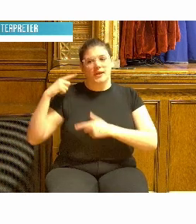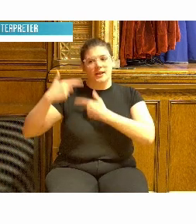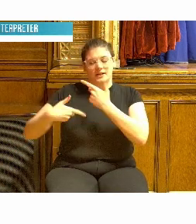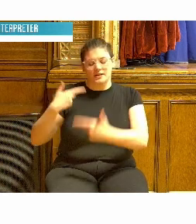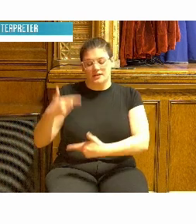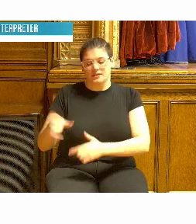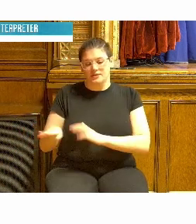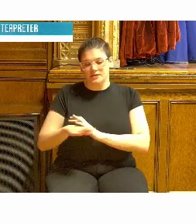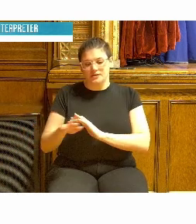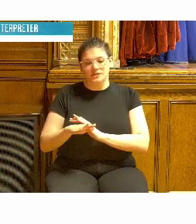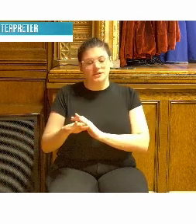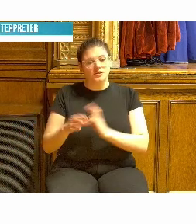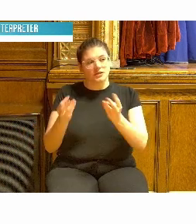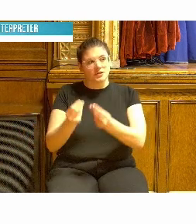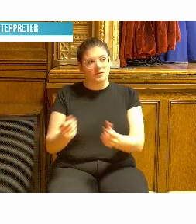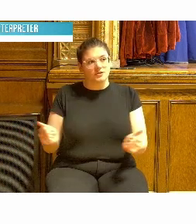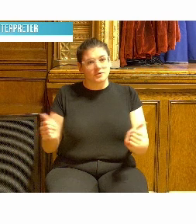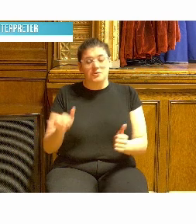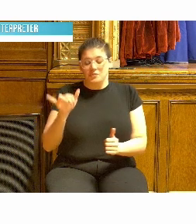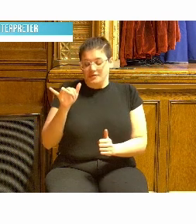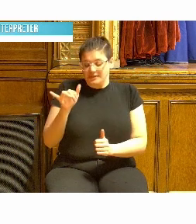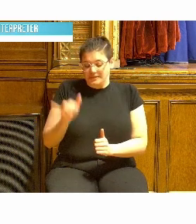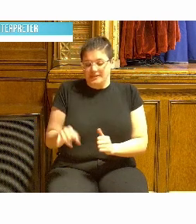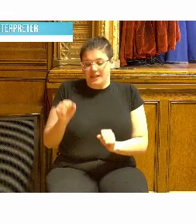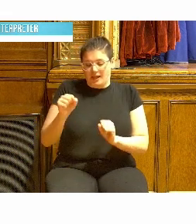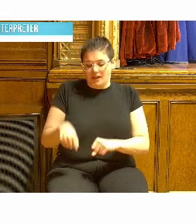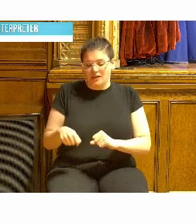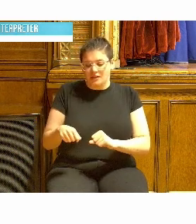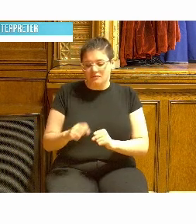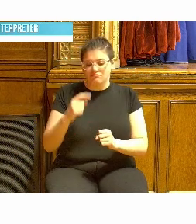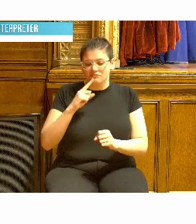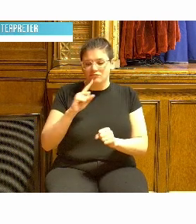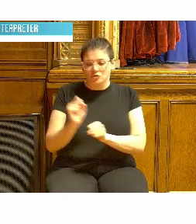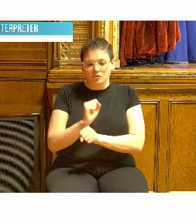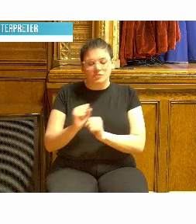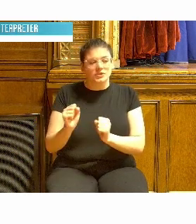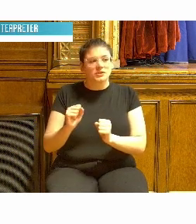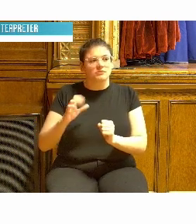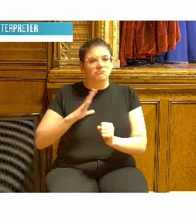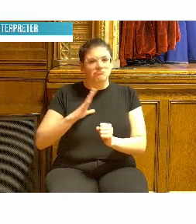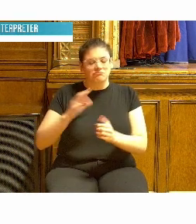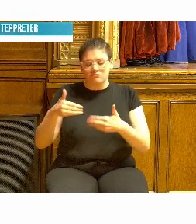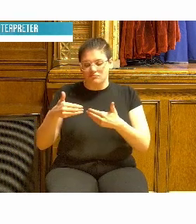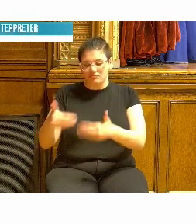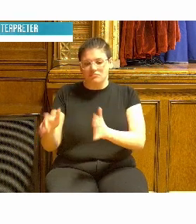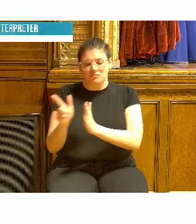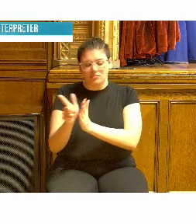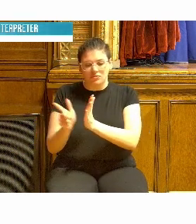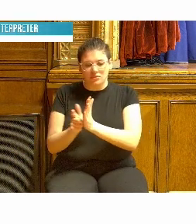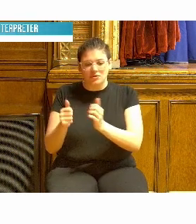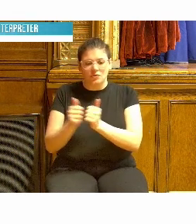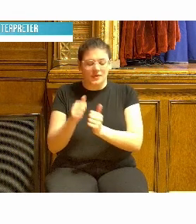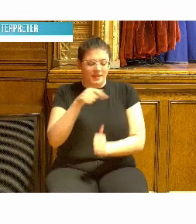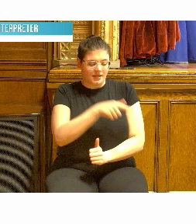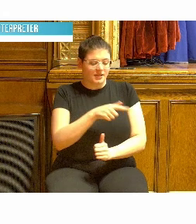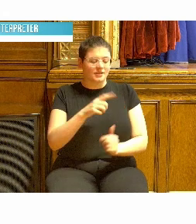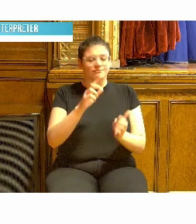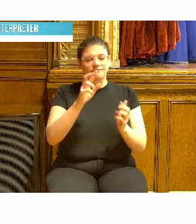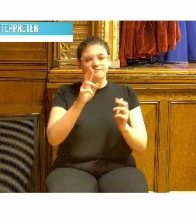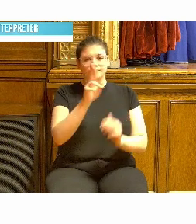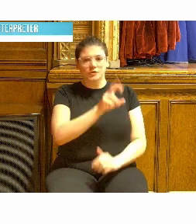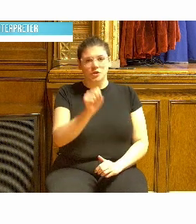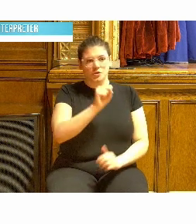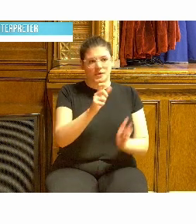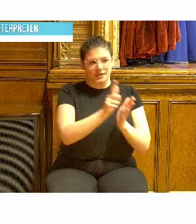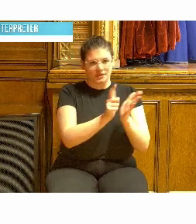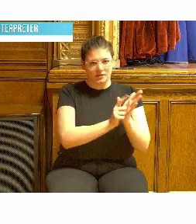will withstand the legal scrutiny that is the context of the law that exists right now. To my knowledge, we have not